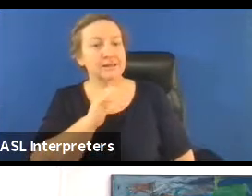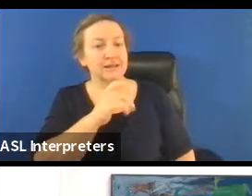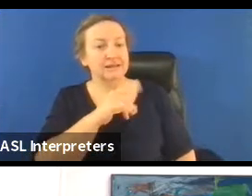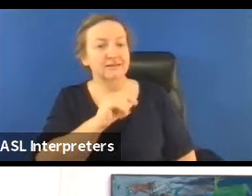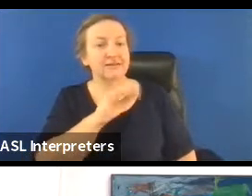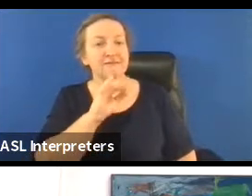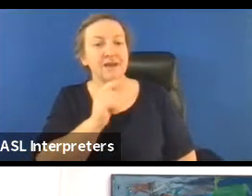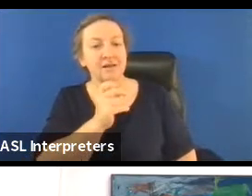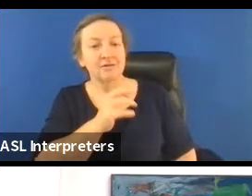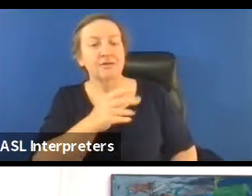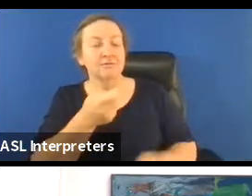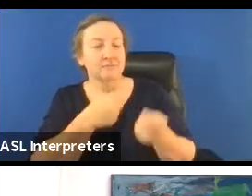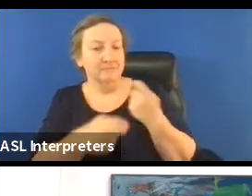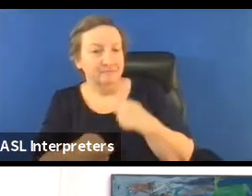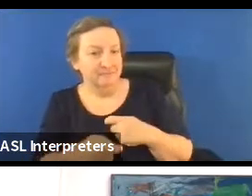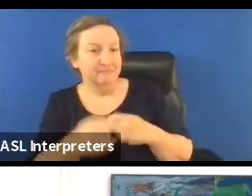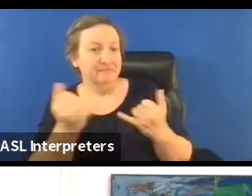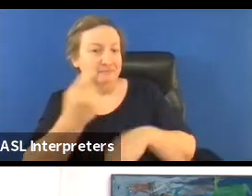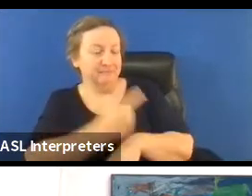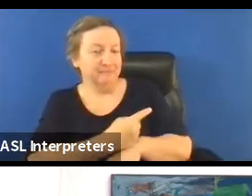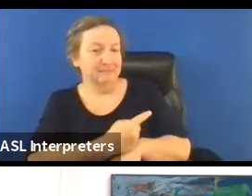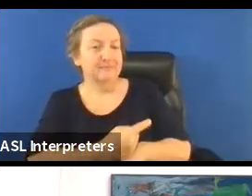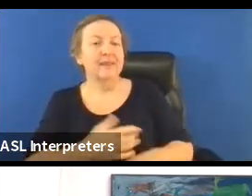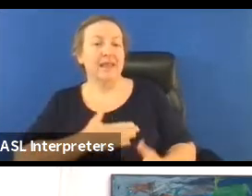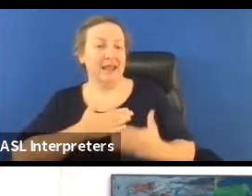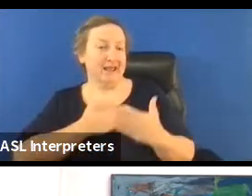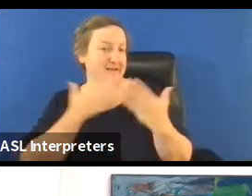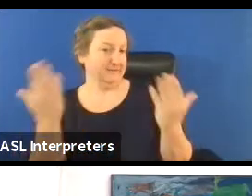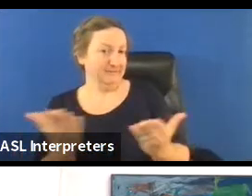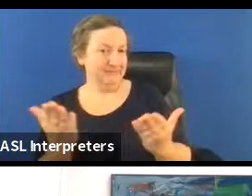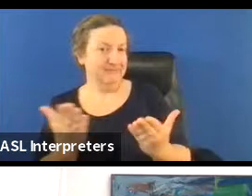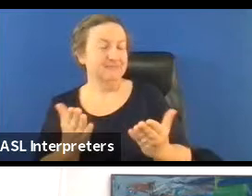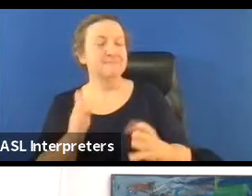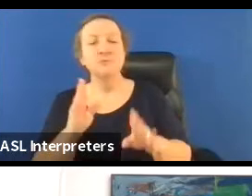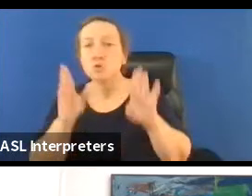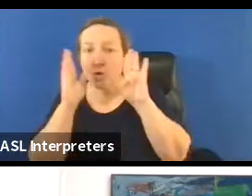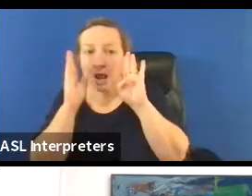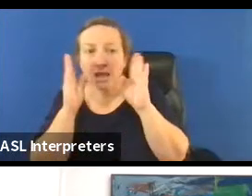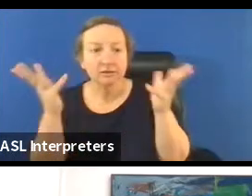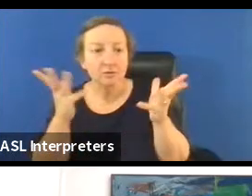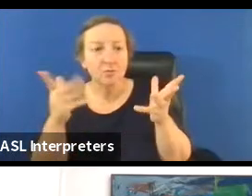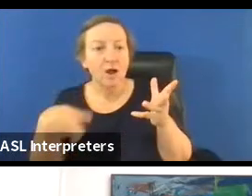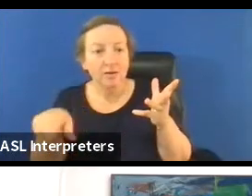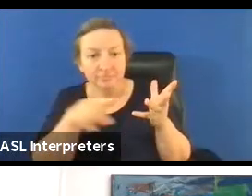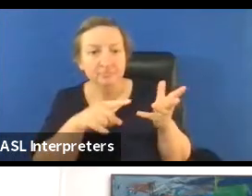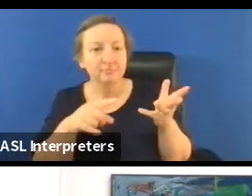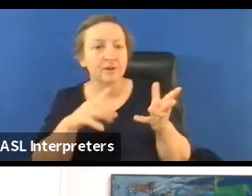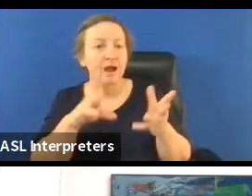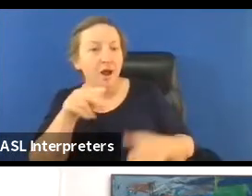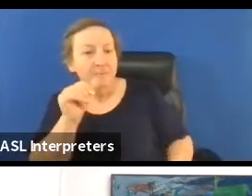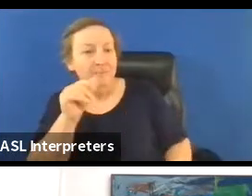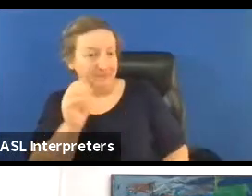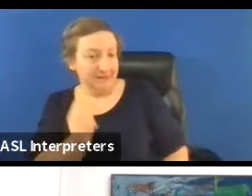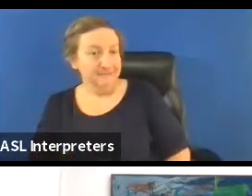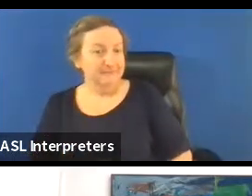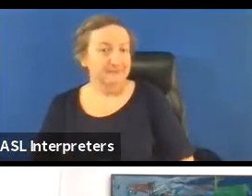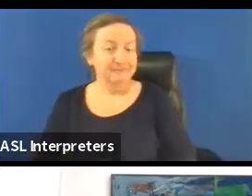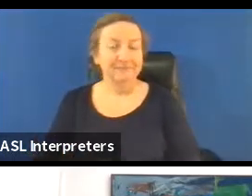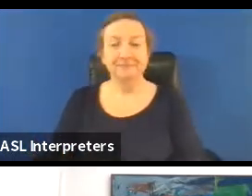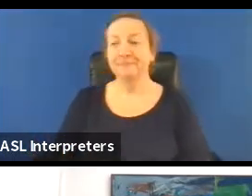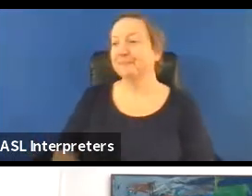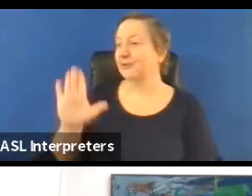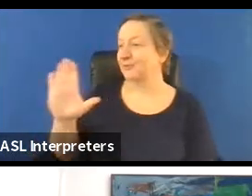Sean Donaghy today. Happy to be here and listen to what you have to update us on.